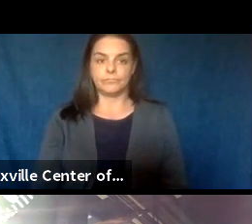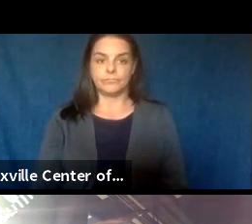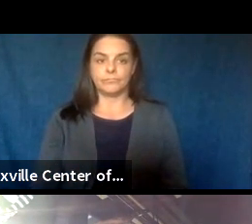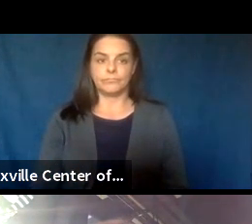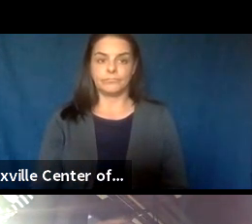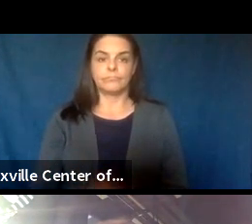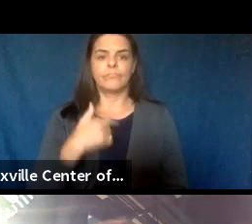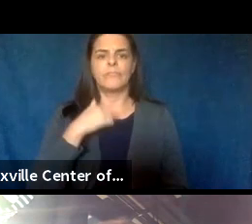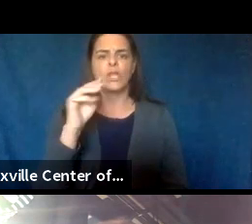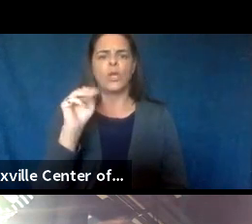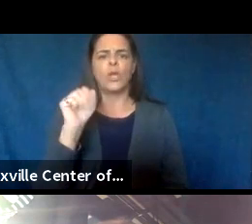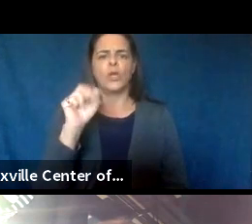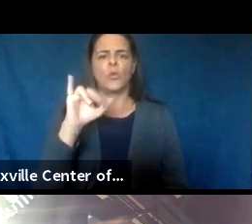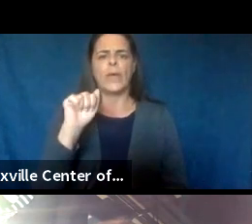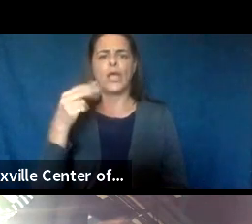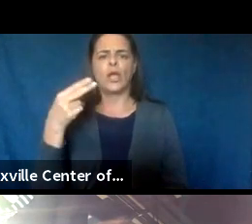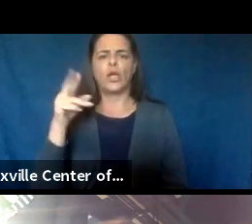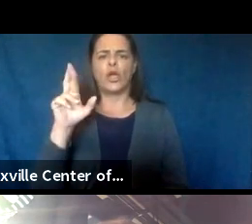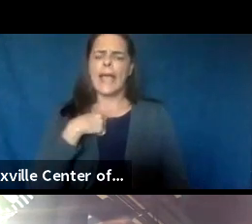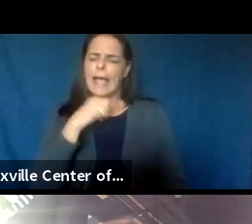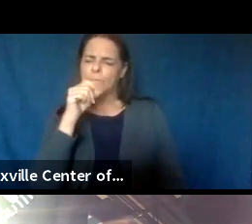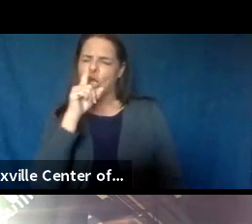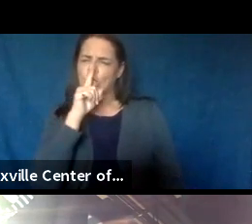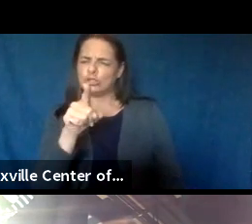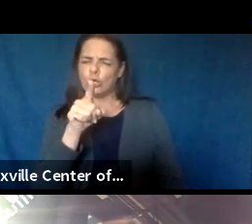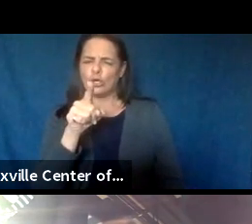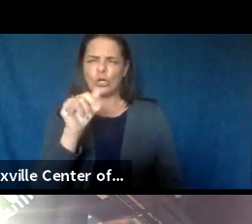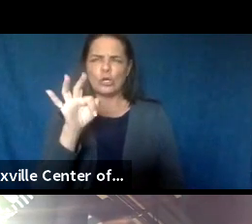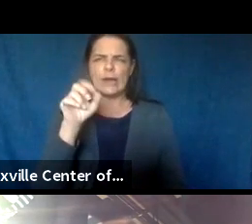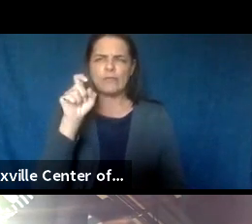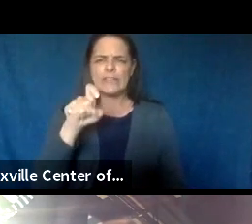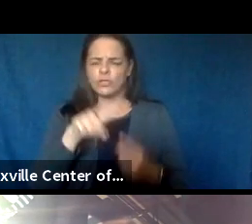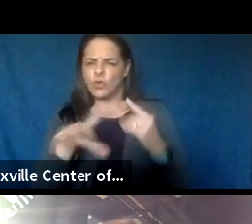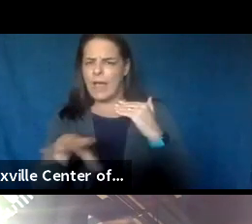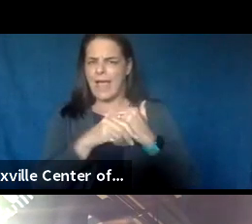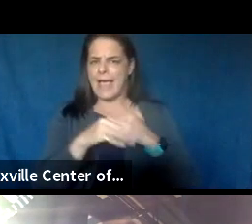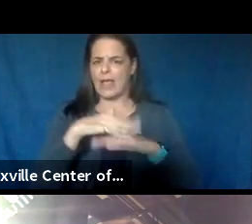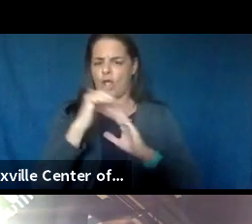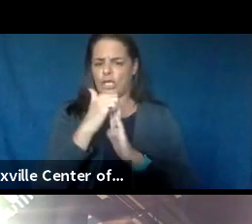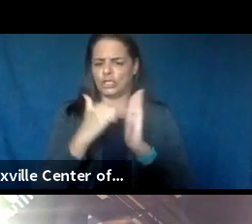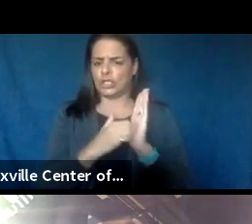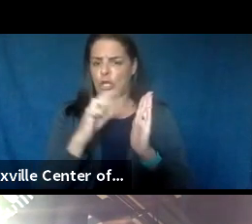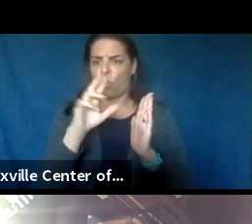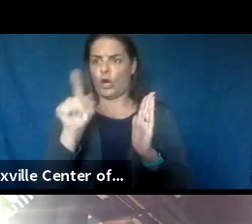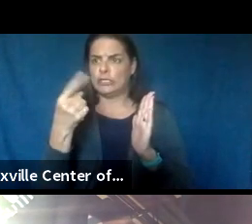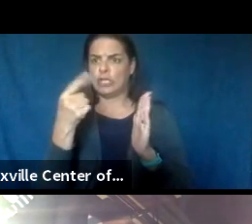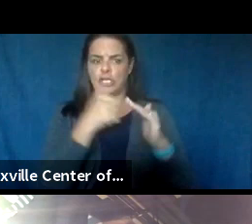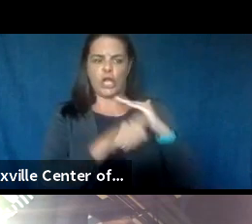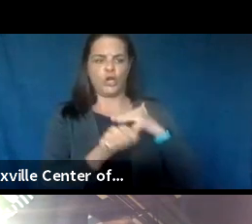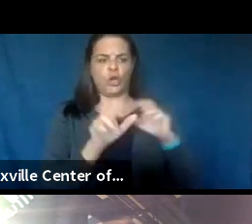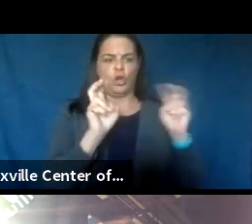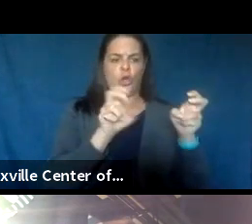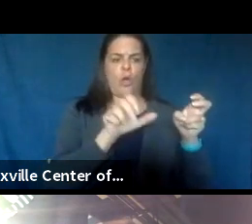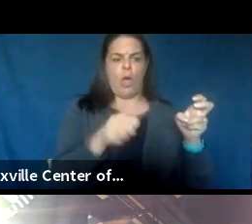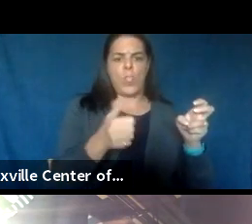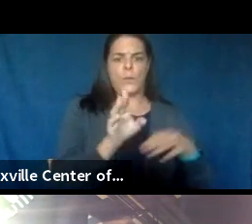This is Maria. I'm not sure this is something that needs to be added to the agenda or if it just comes under other